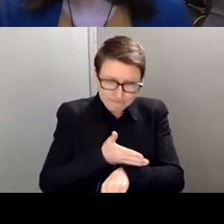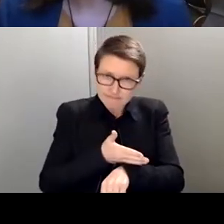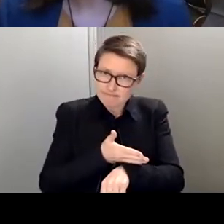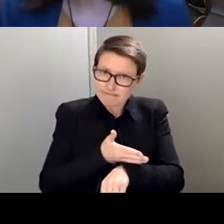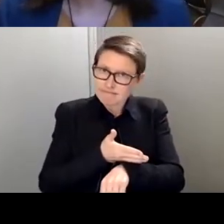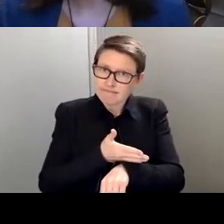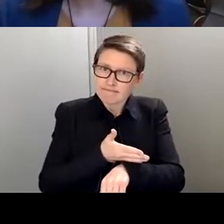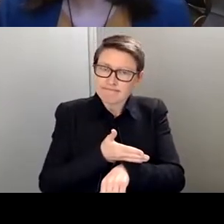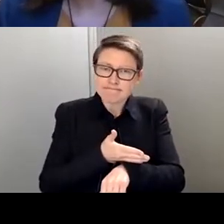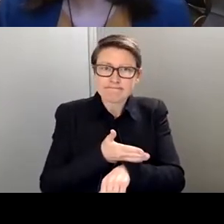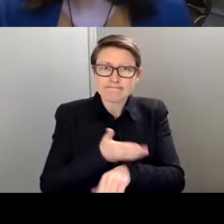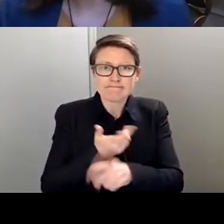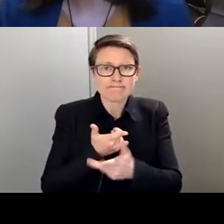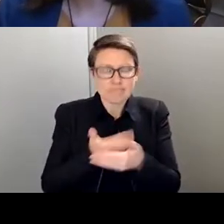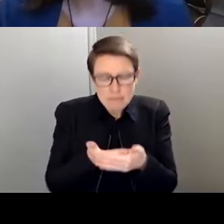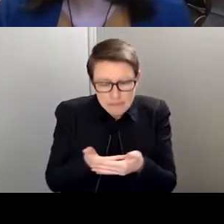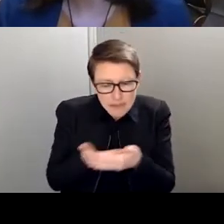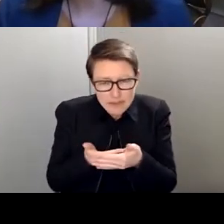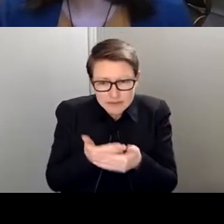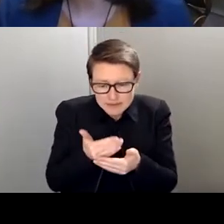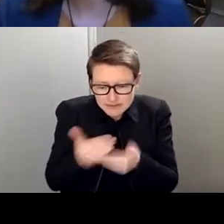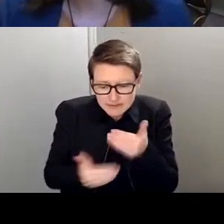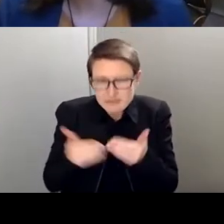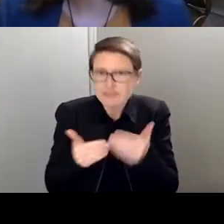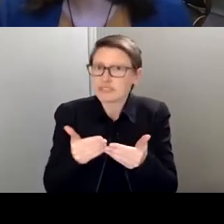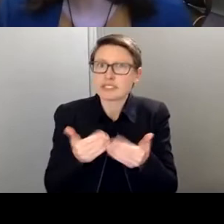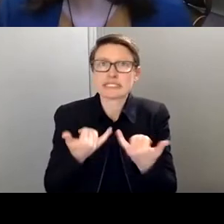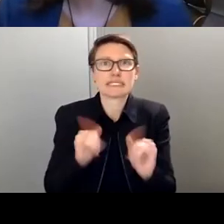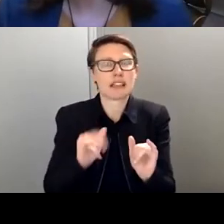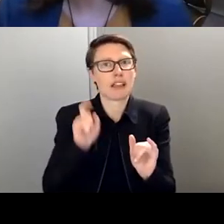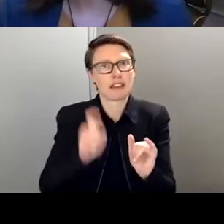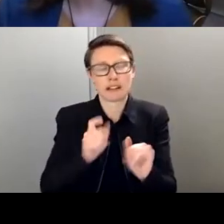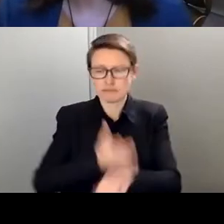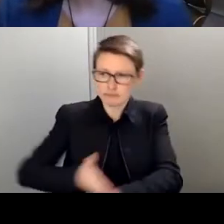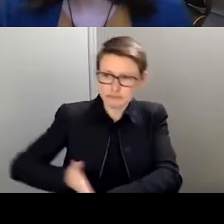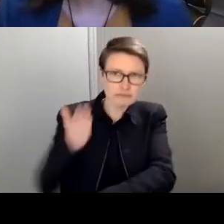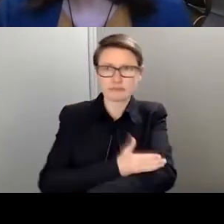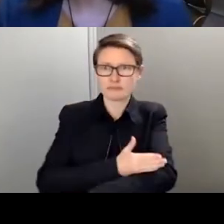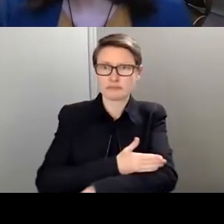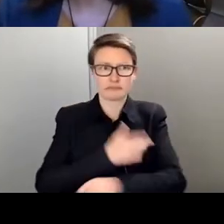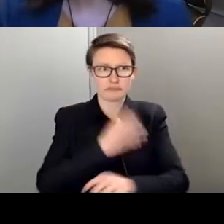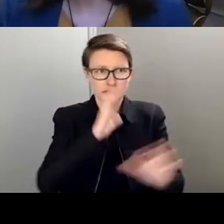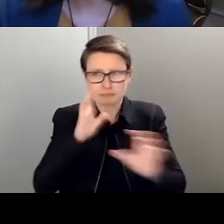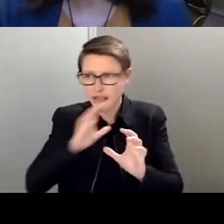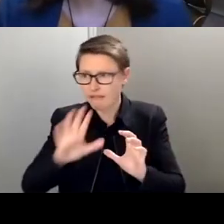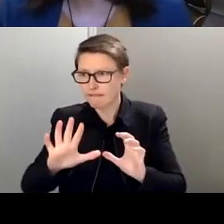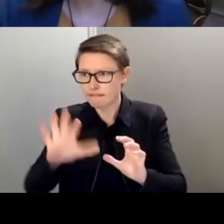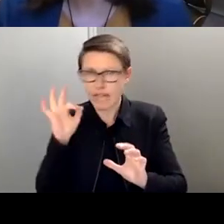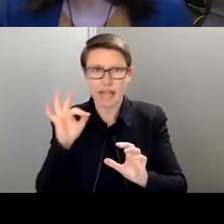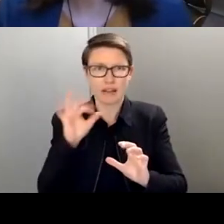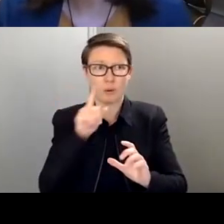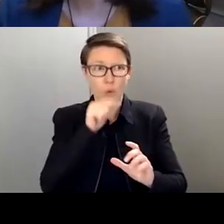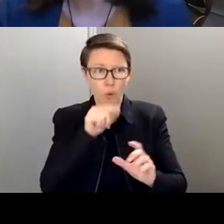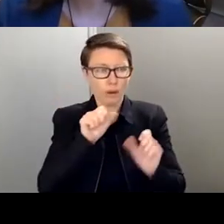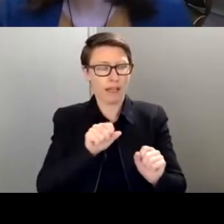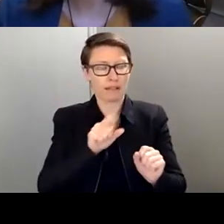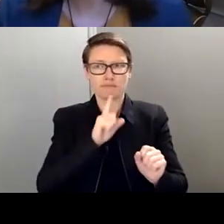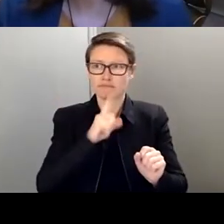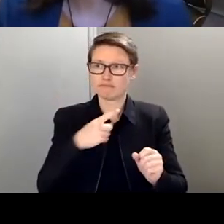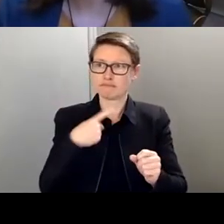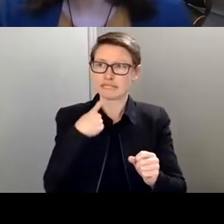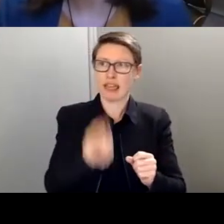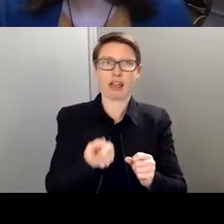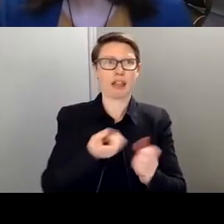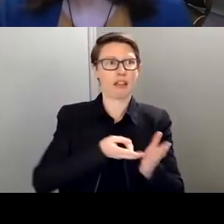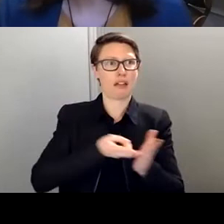extra work to find those Native writers that can tell those projects and those producers. And I think we can get there. It just takes